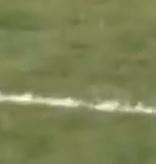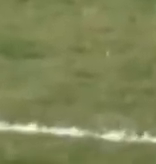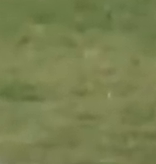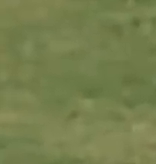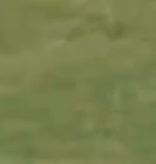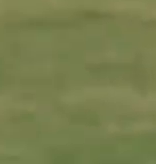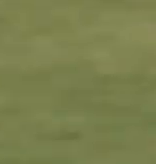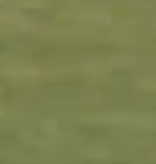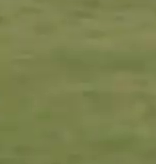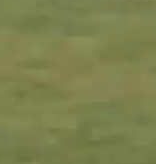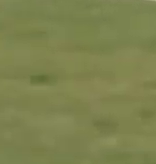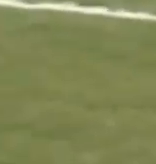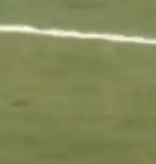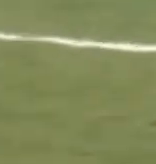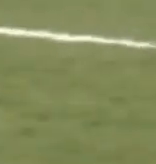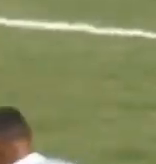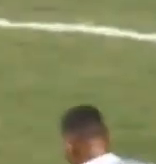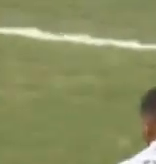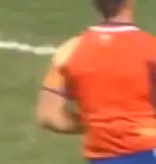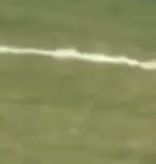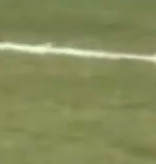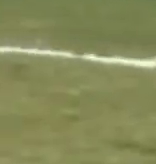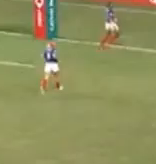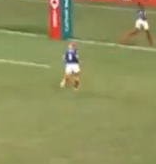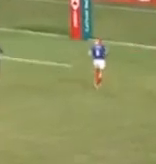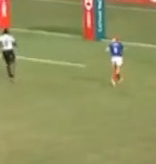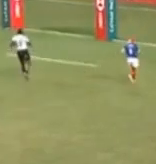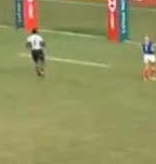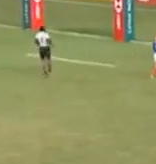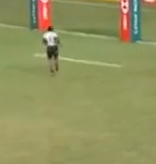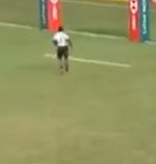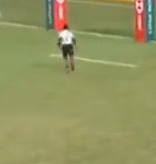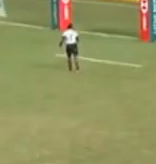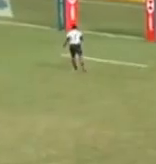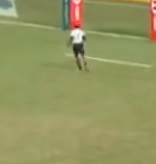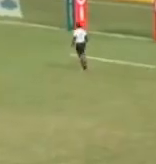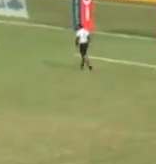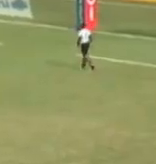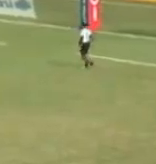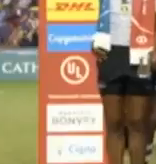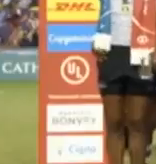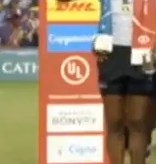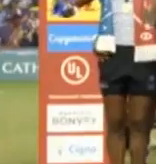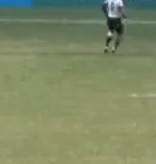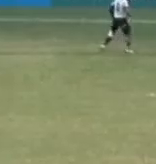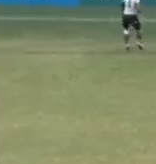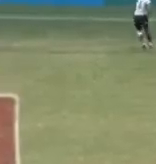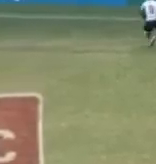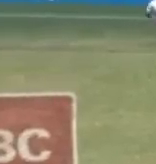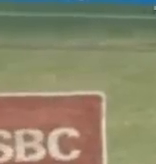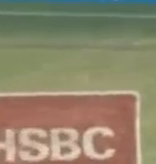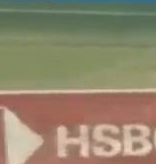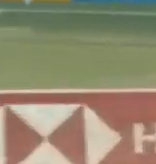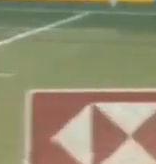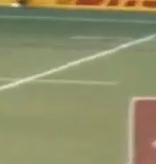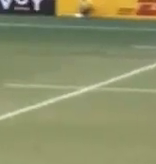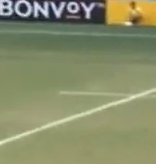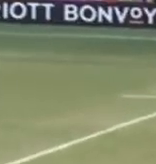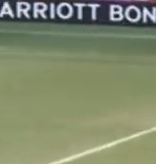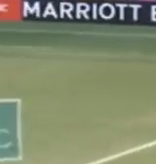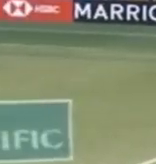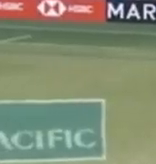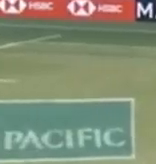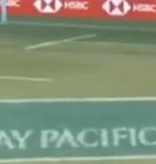of the other tournaments are yet to be announced after the season openers in Dubai and South Africa, followed by stops in Australia